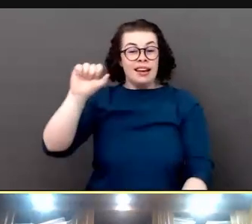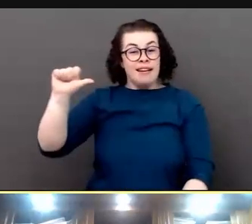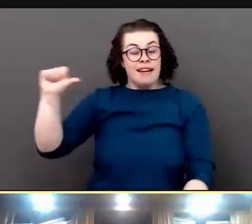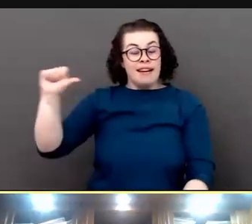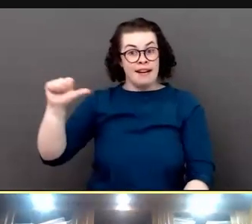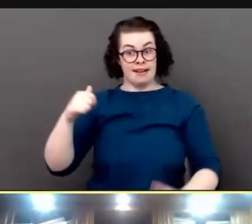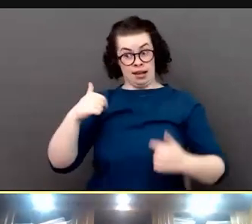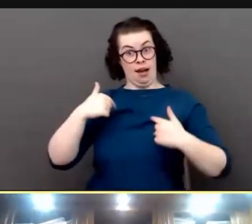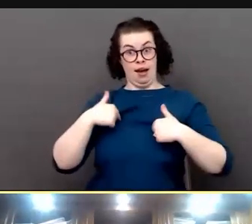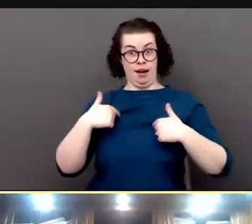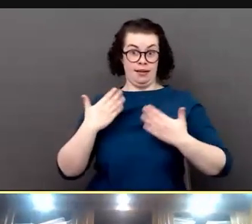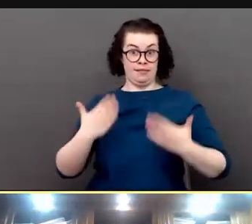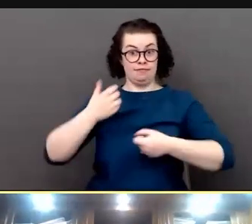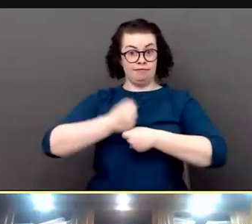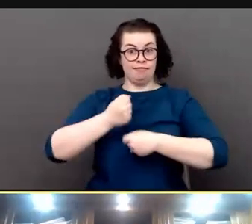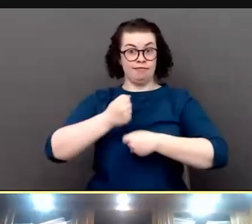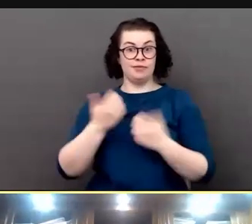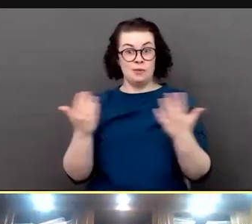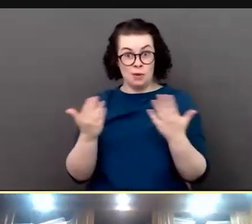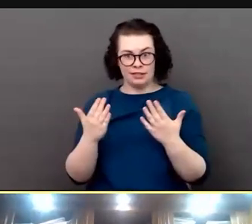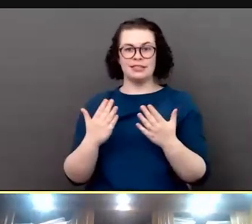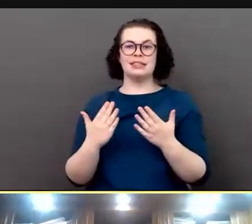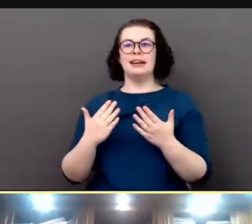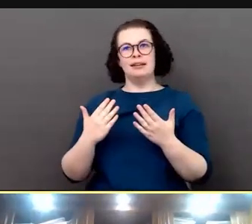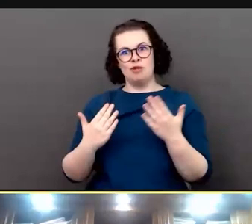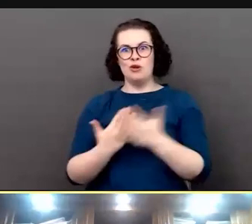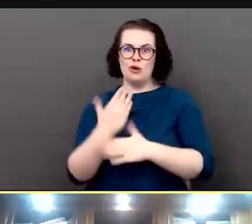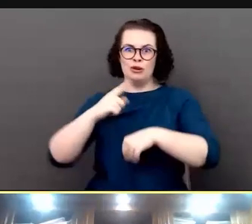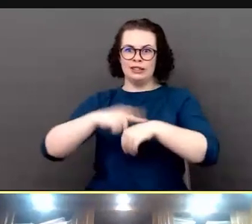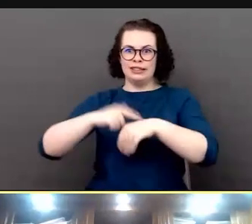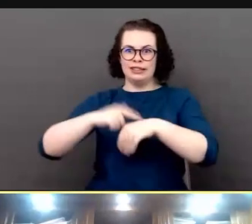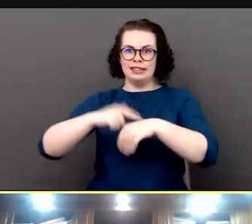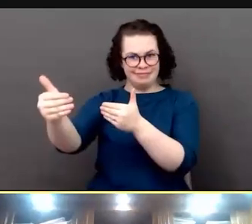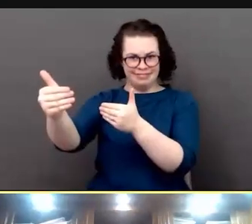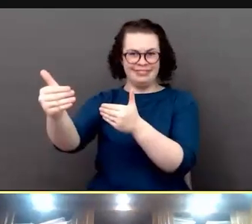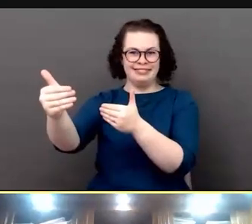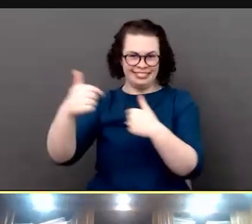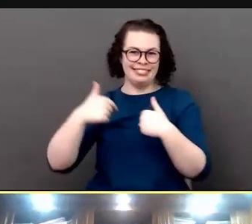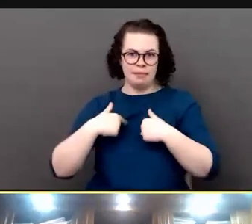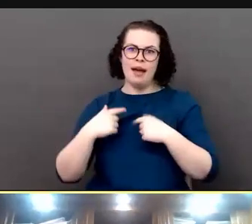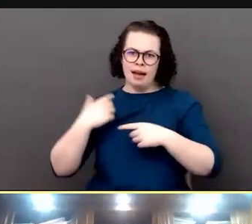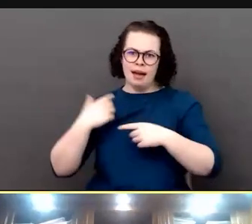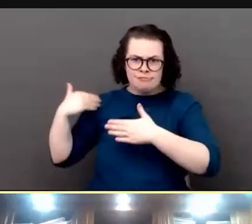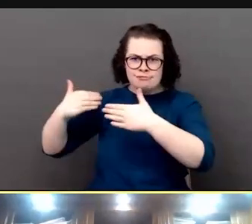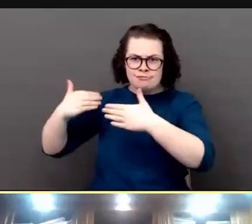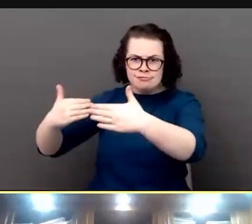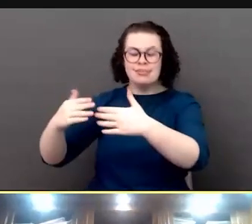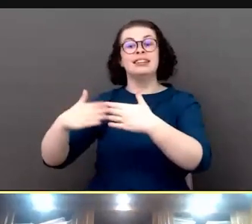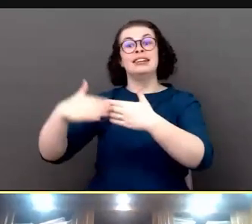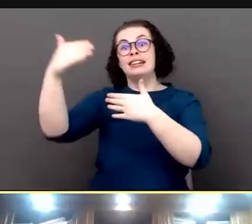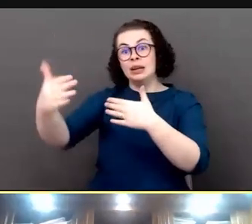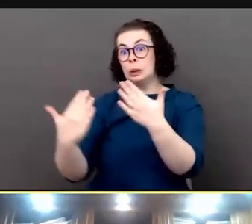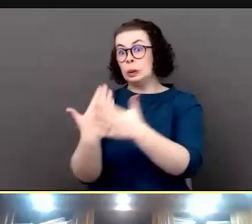now in the preparation of a new mandate, and a mandate that is required for the